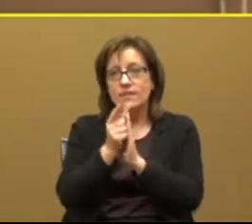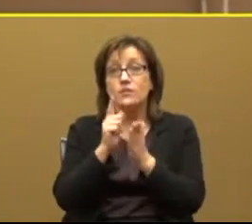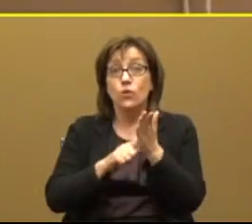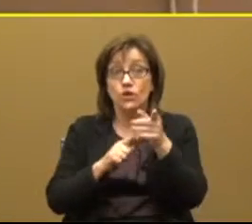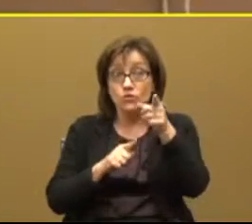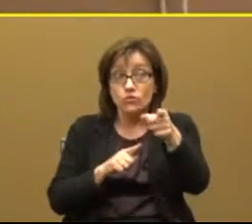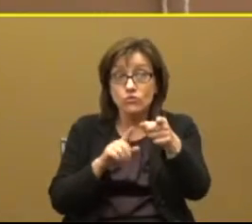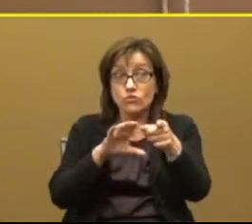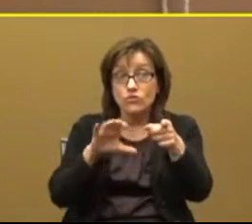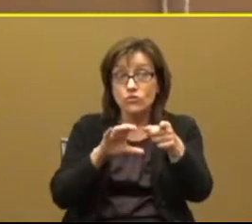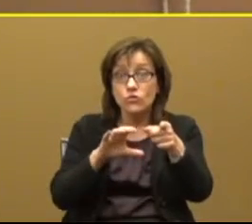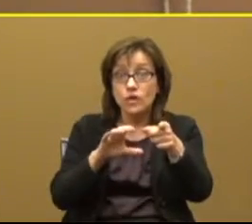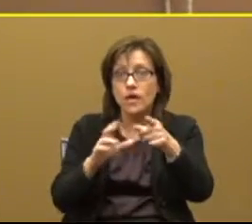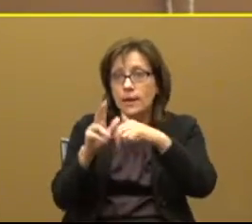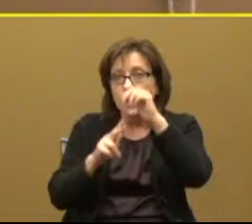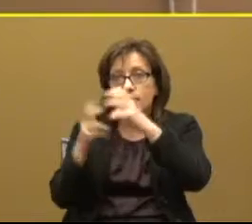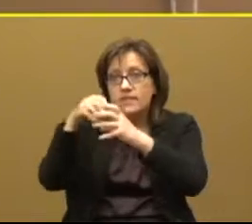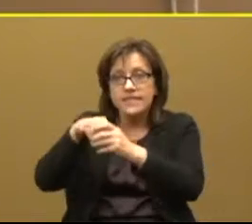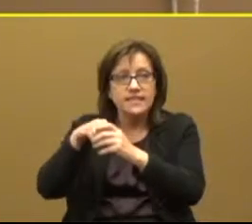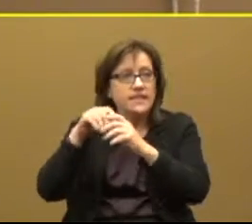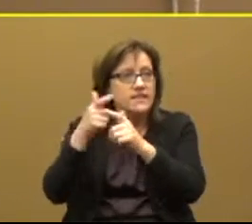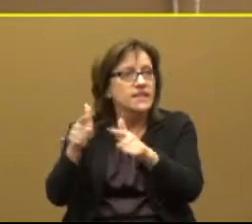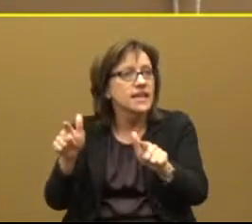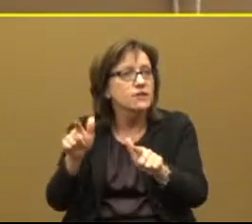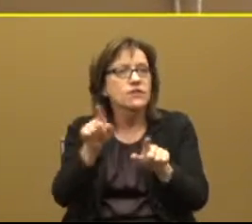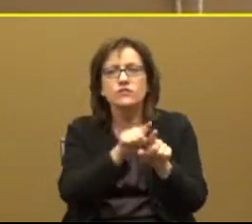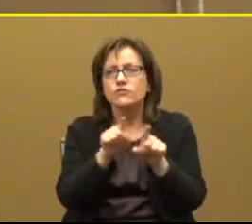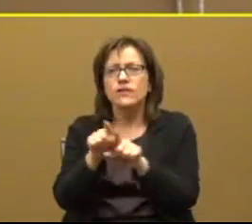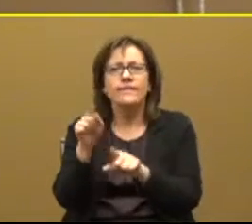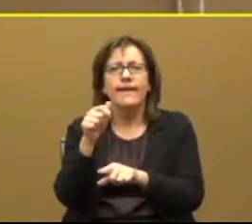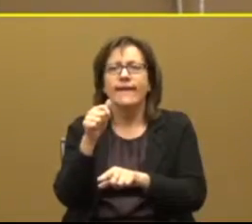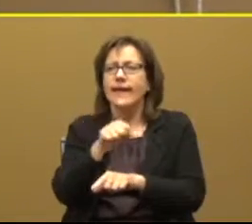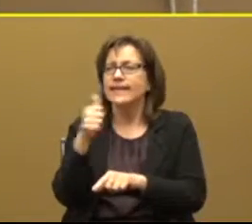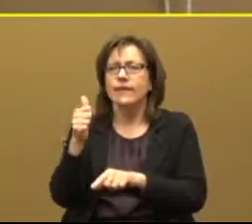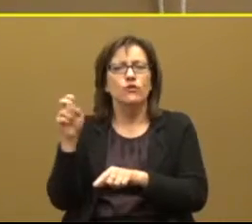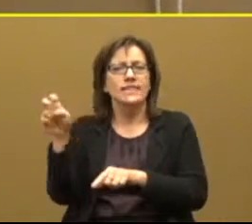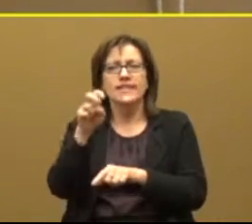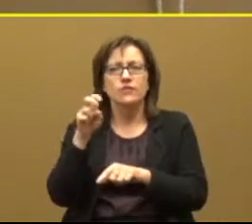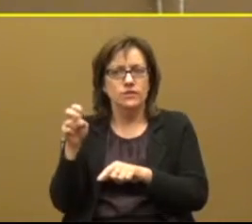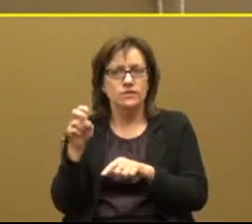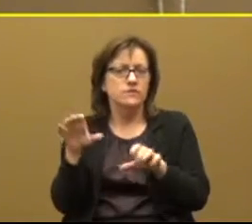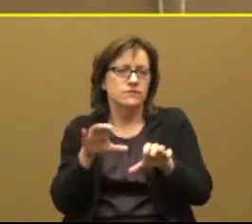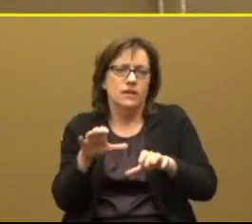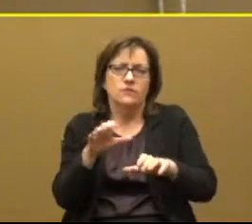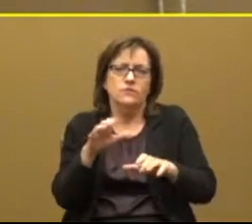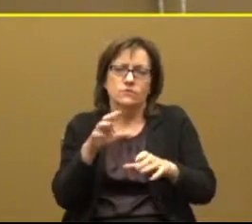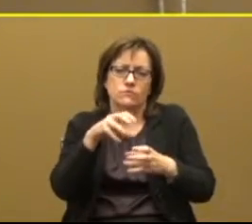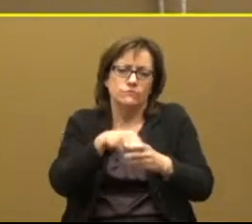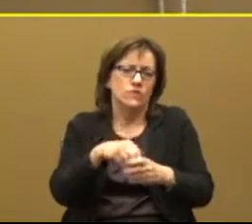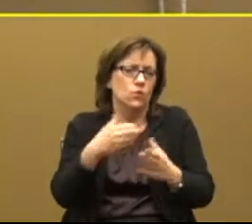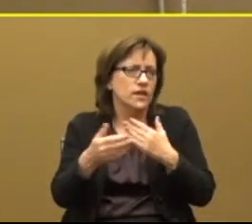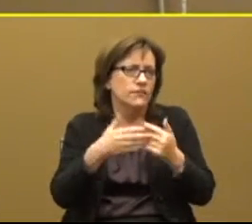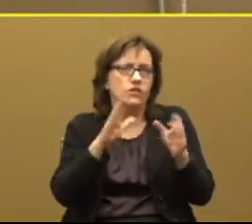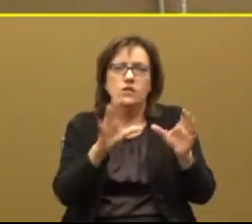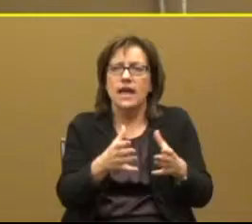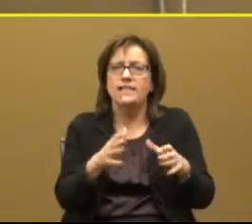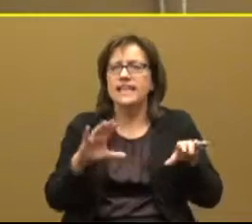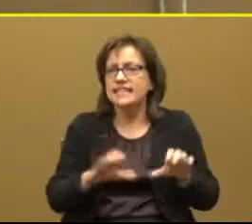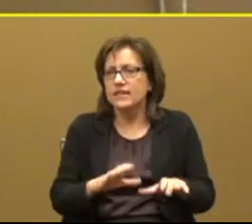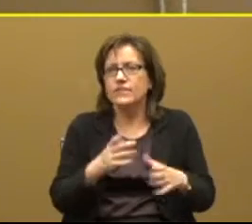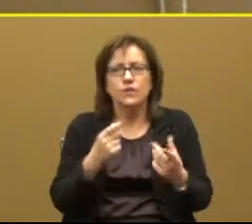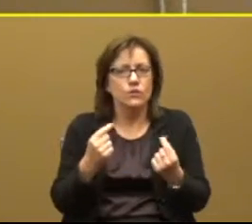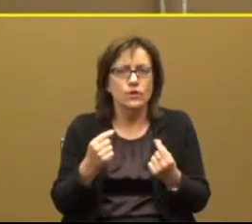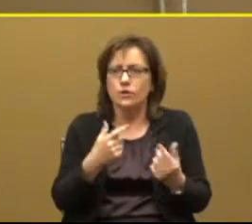doing is embedding language, just like any itinerant does, into whatever activity they're expected to do.